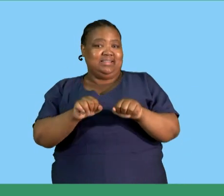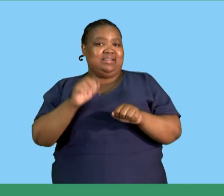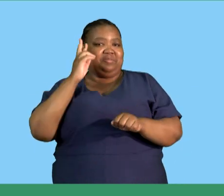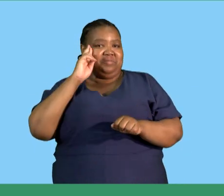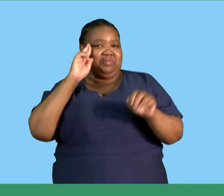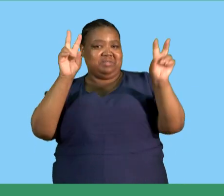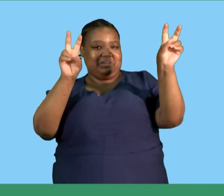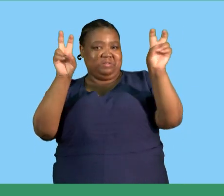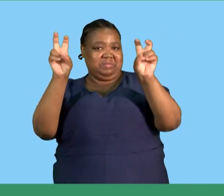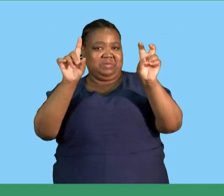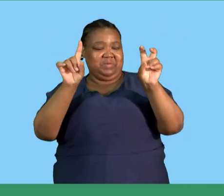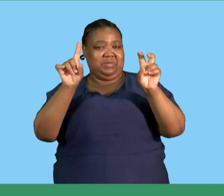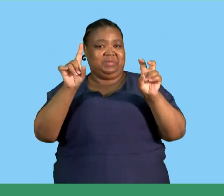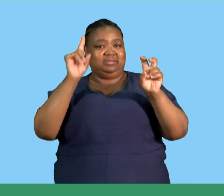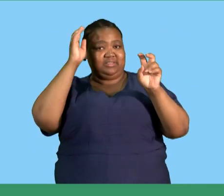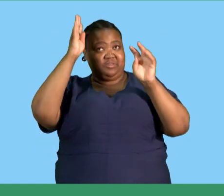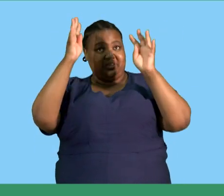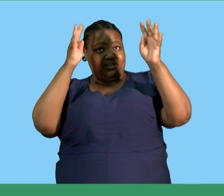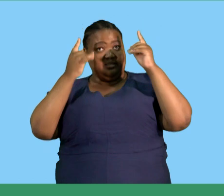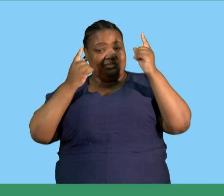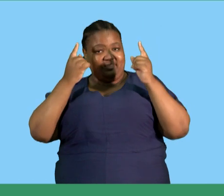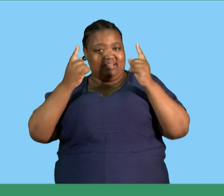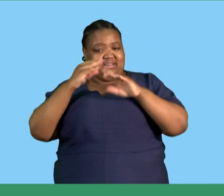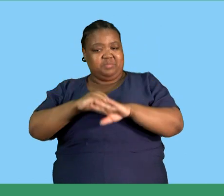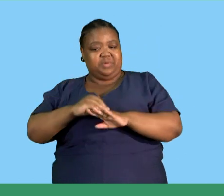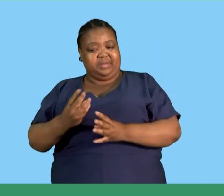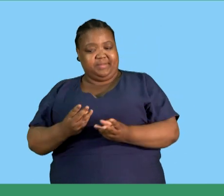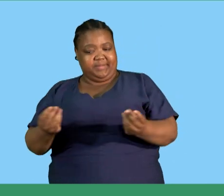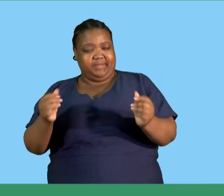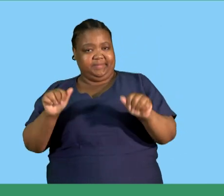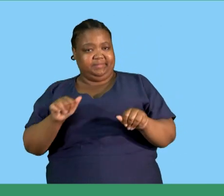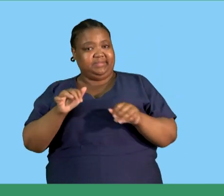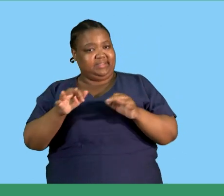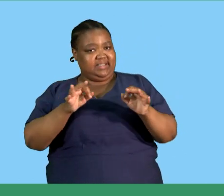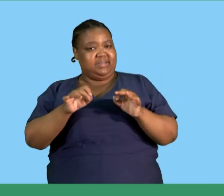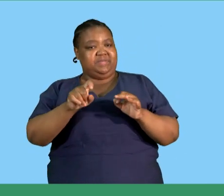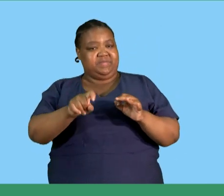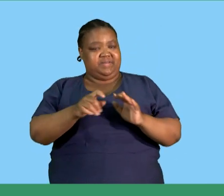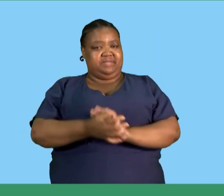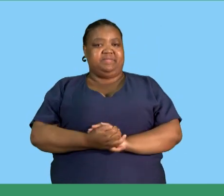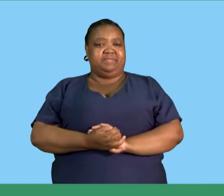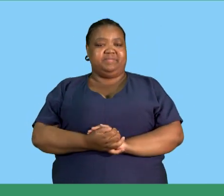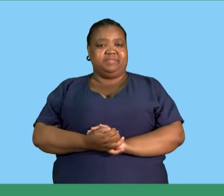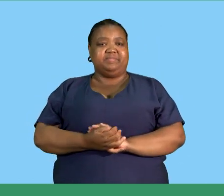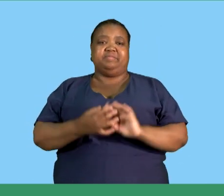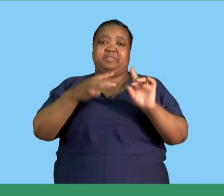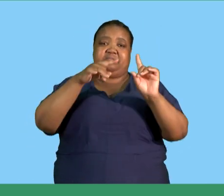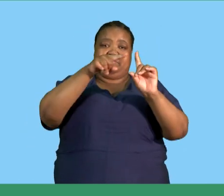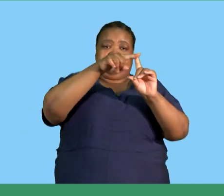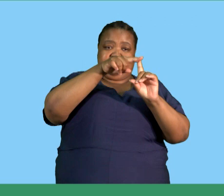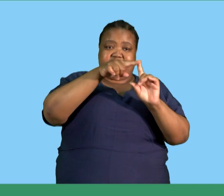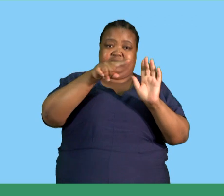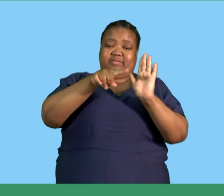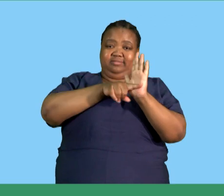problem solving and creative thinking. Right. You should be able to explain the benefits or advantages